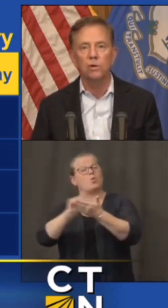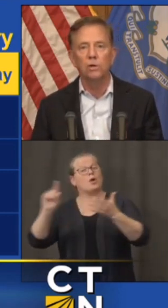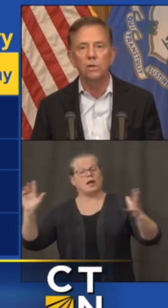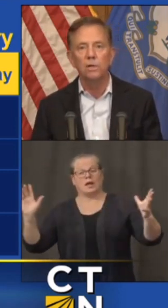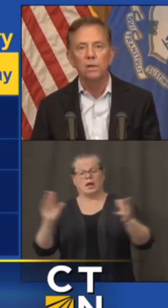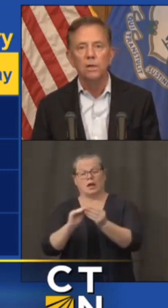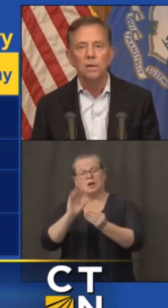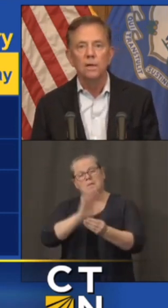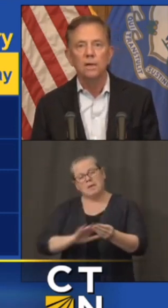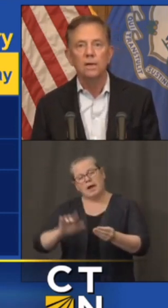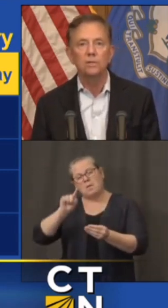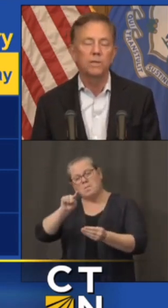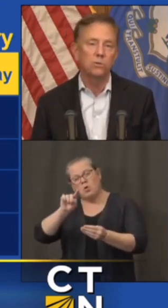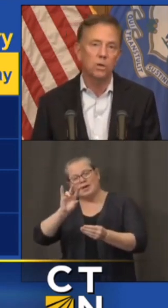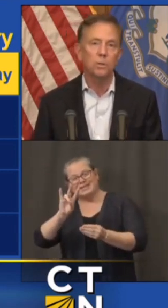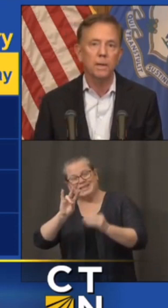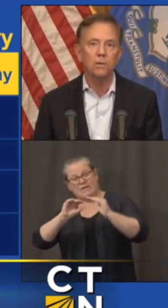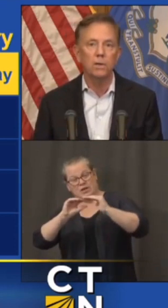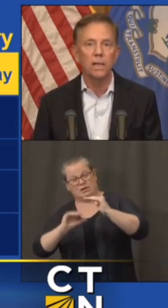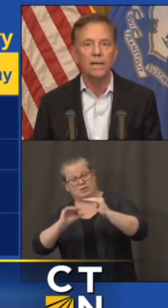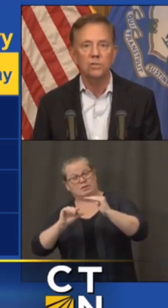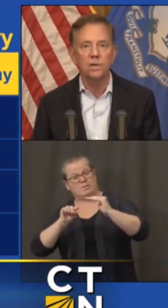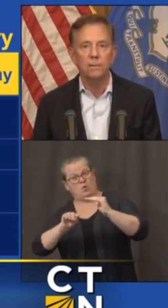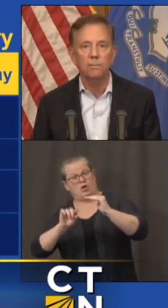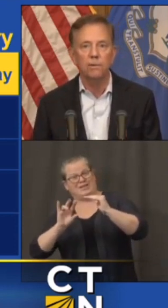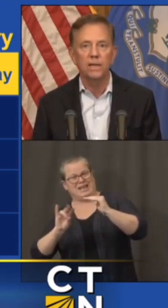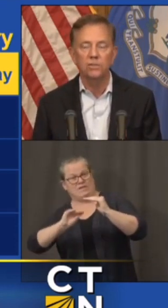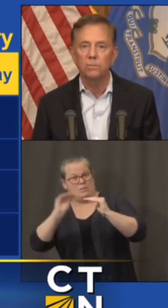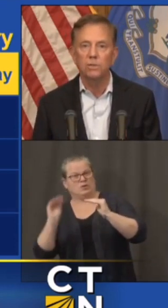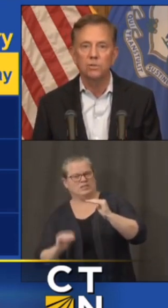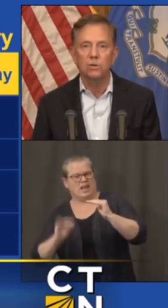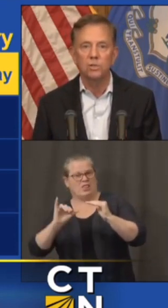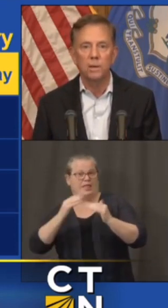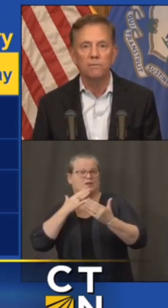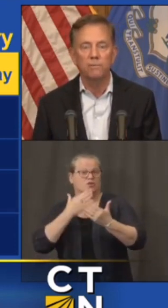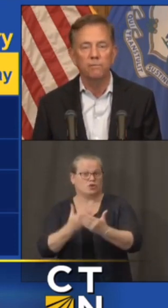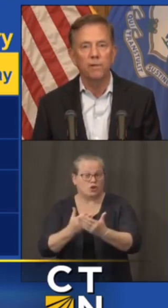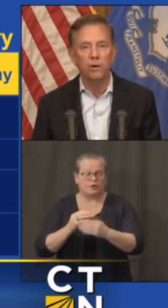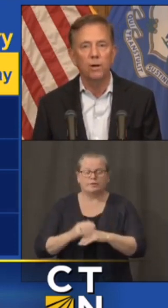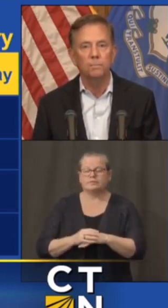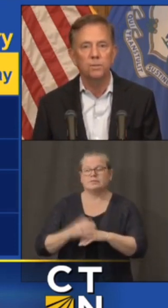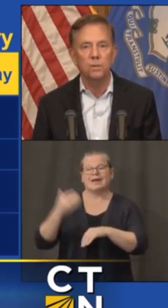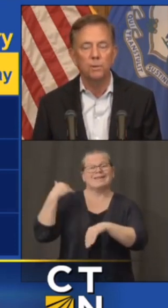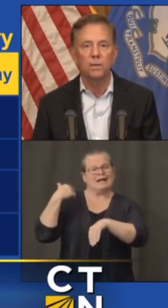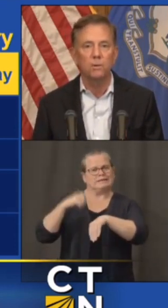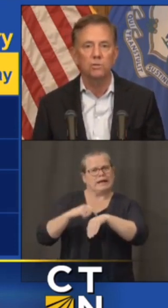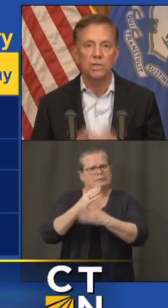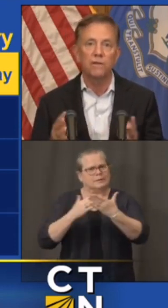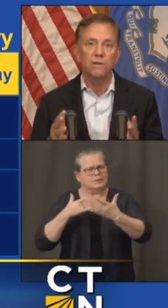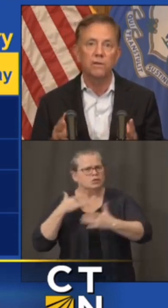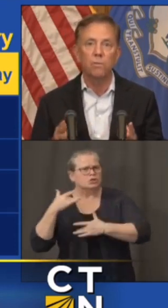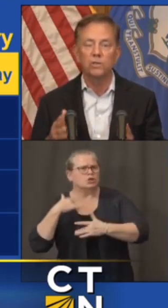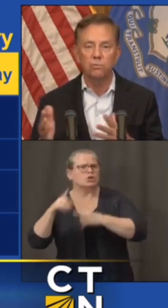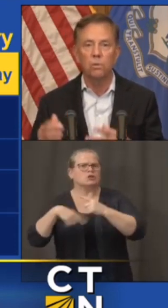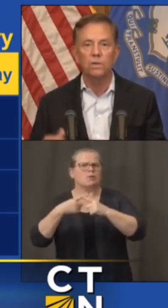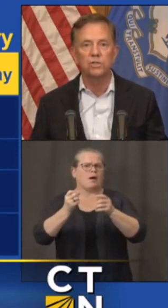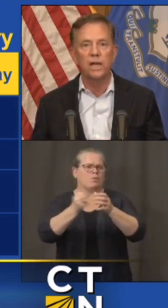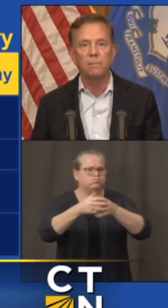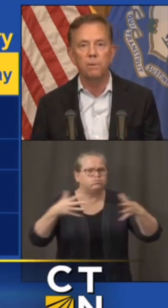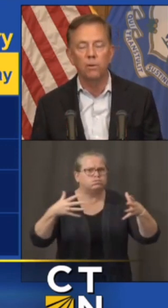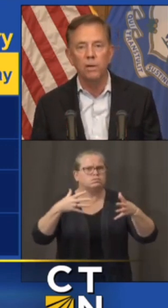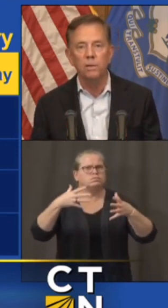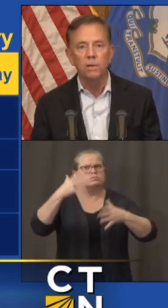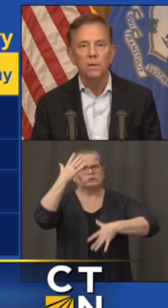numbers are good. As we talked about last time, we've had some concerns about some flare-ups, probably the most significant of which